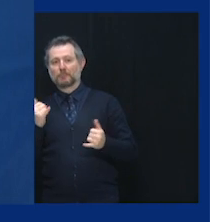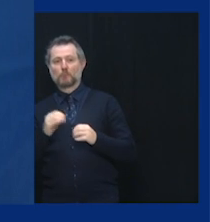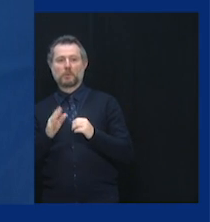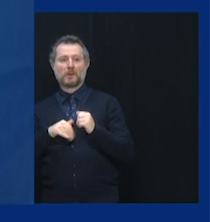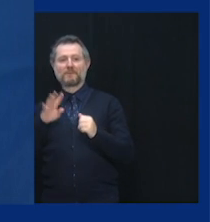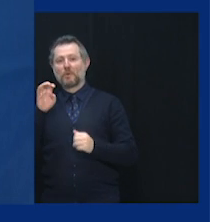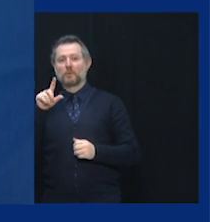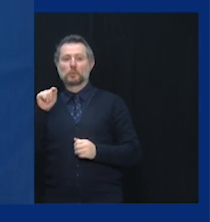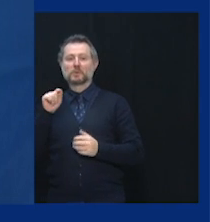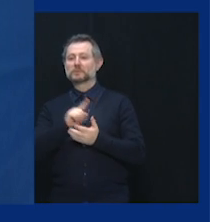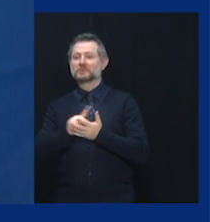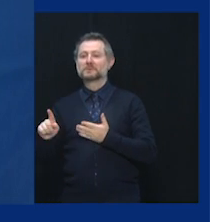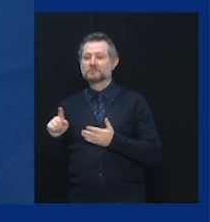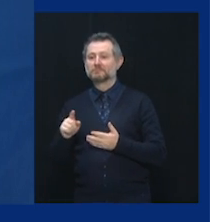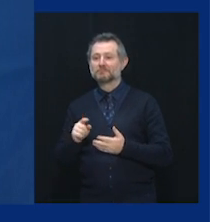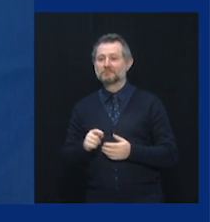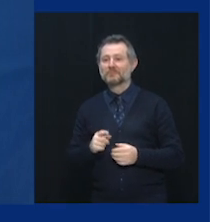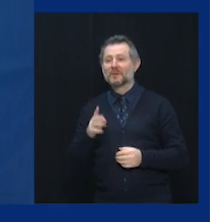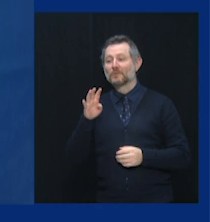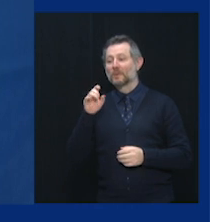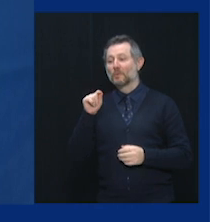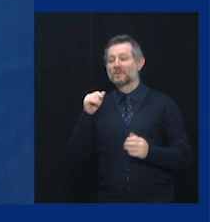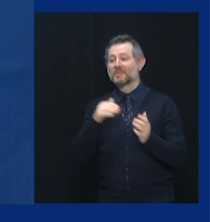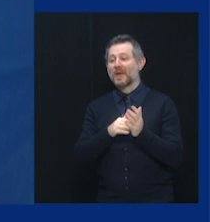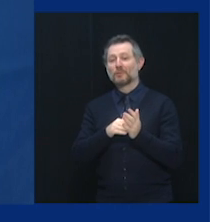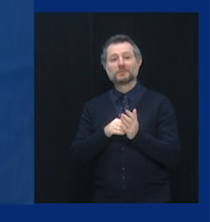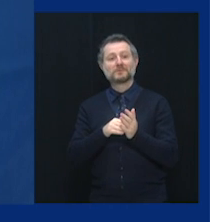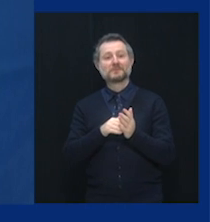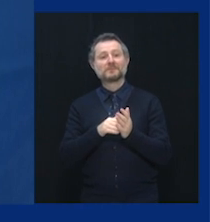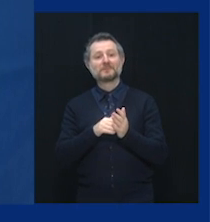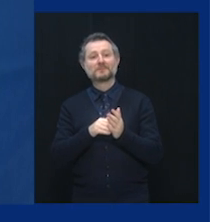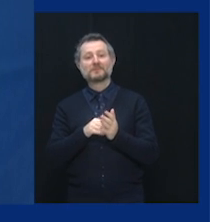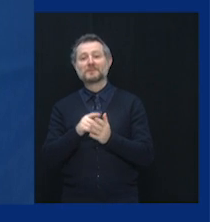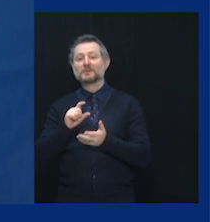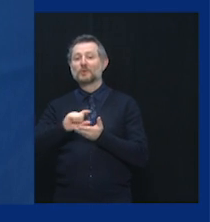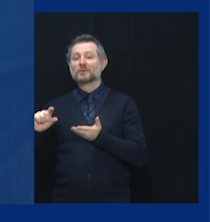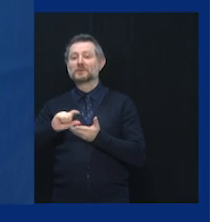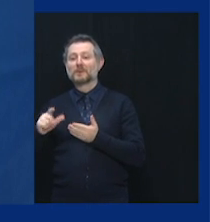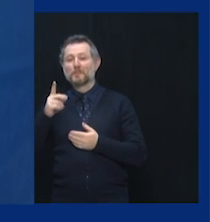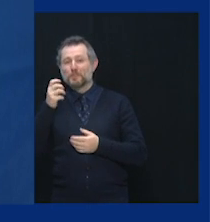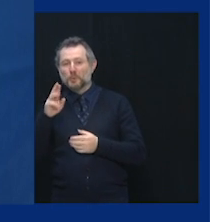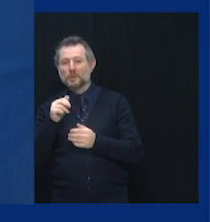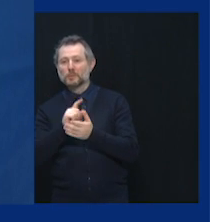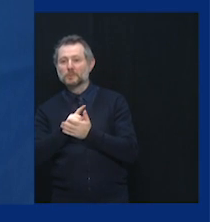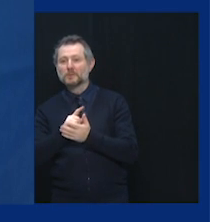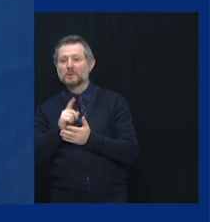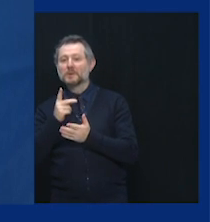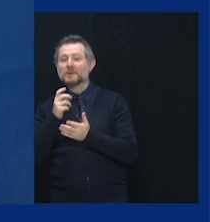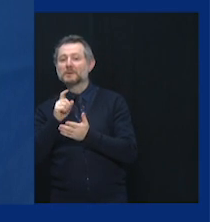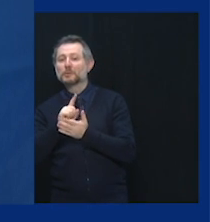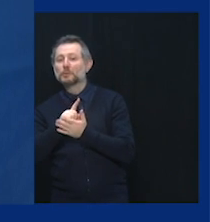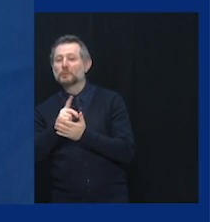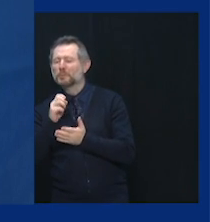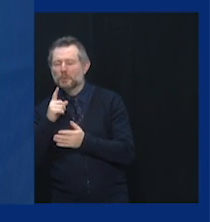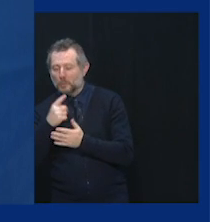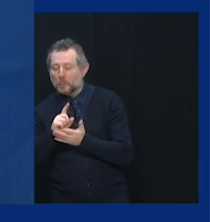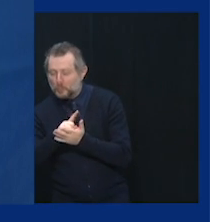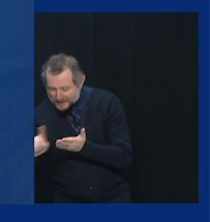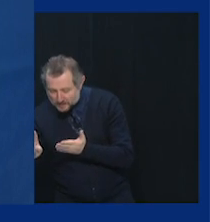Even at 420,000 dosages per day, per week, I'm sorry, you still have to do